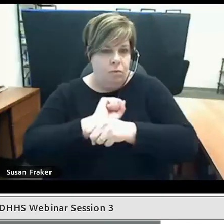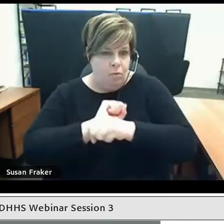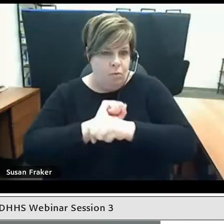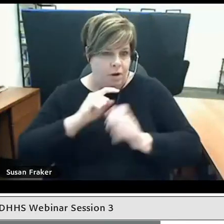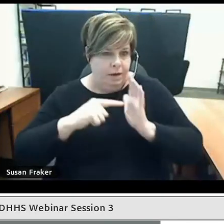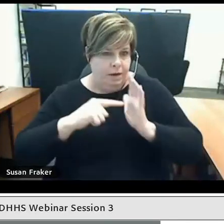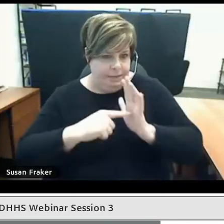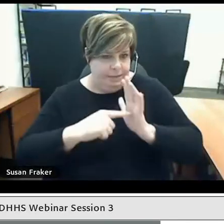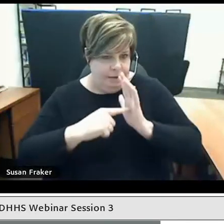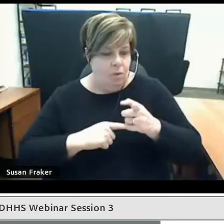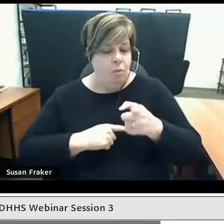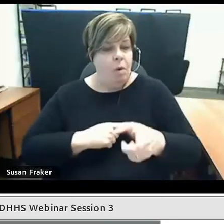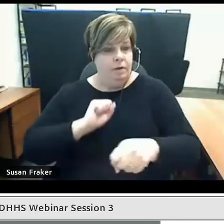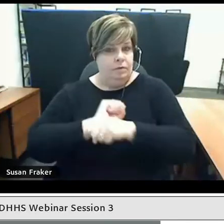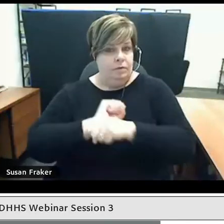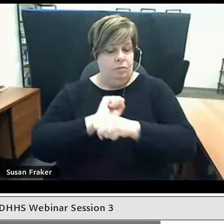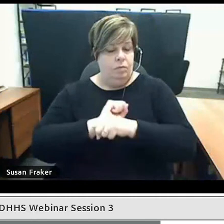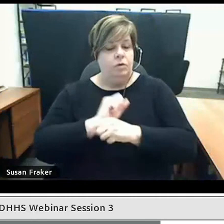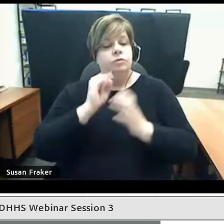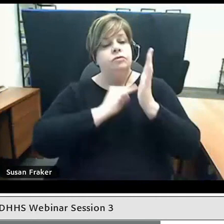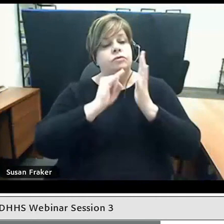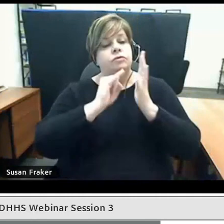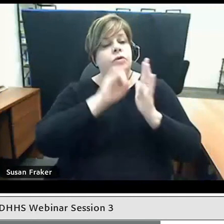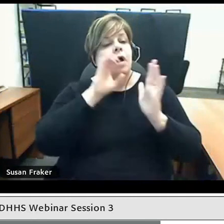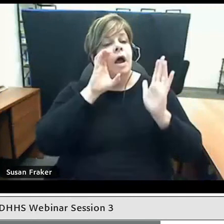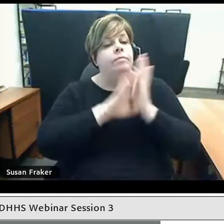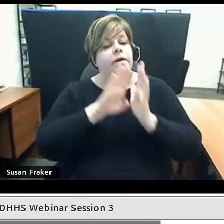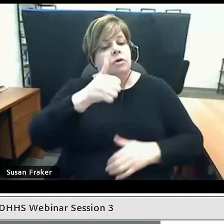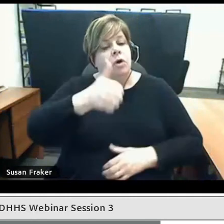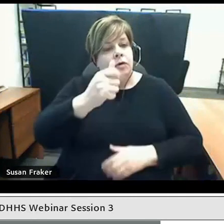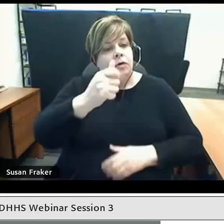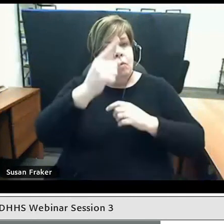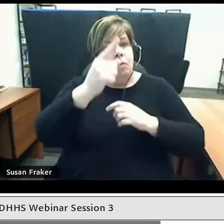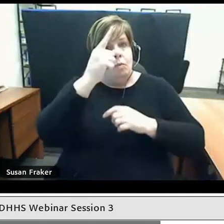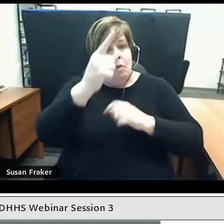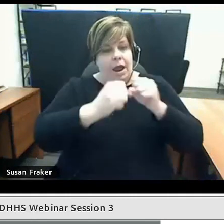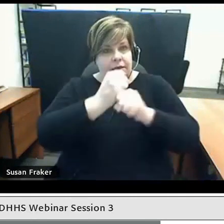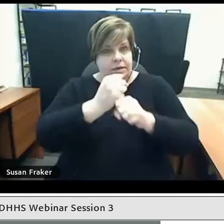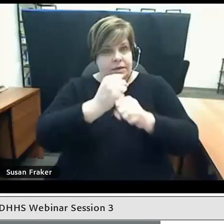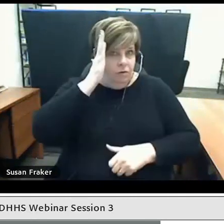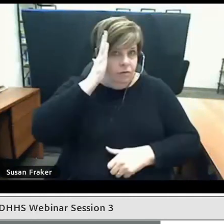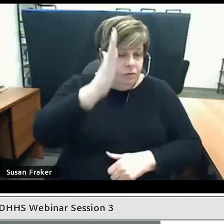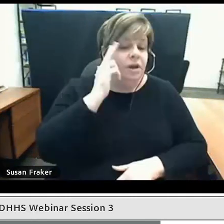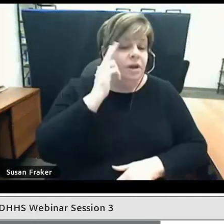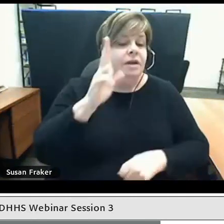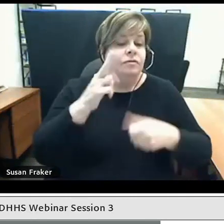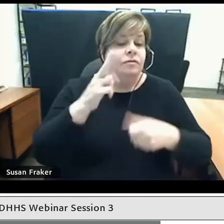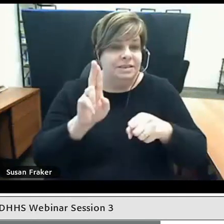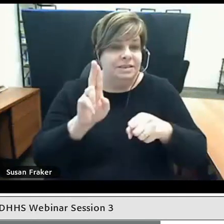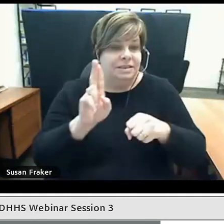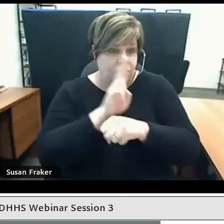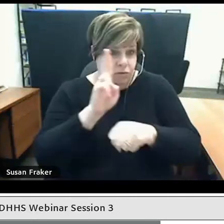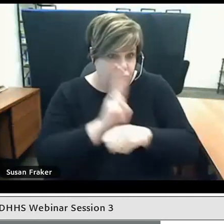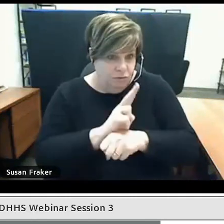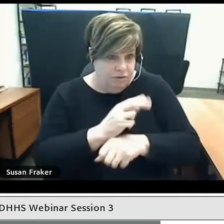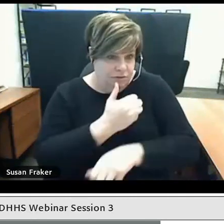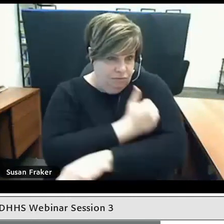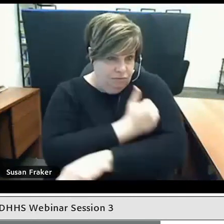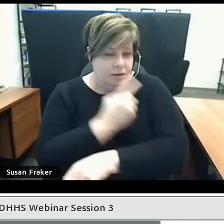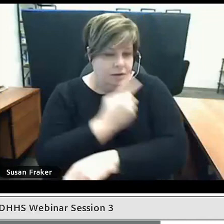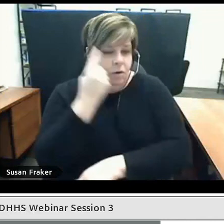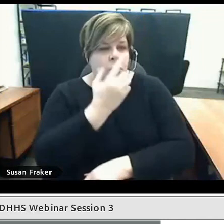of the assignments is to draw a picture of yourself a year from now if you're still using and what you would look like. So this is a